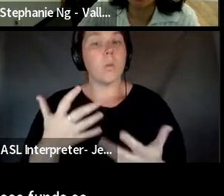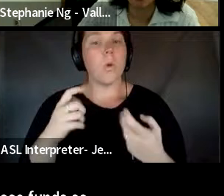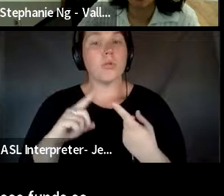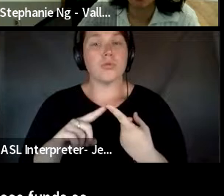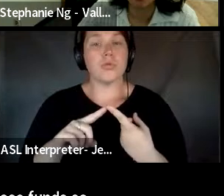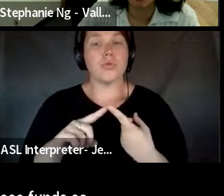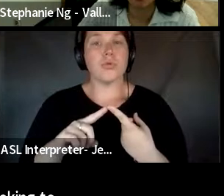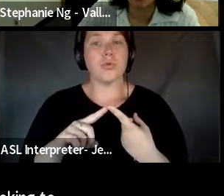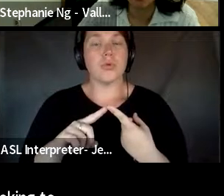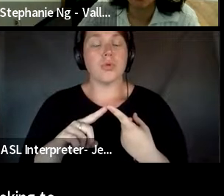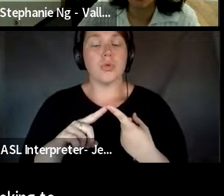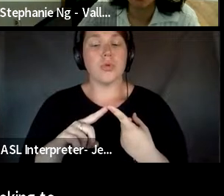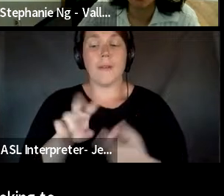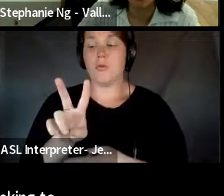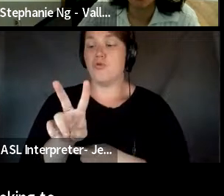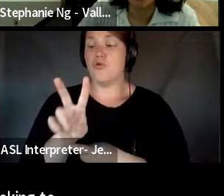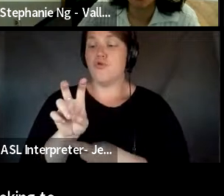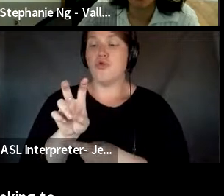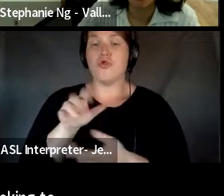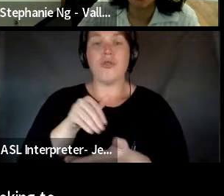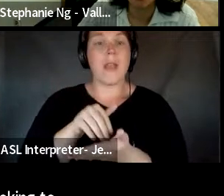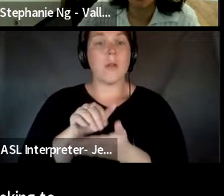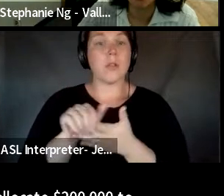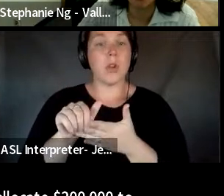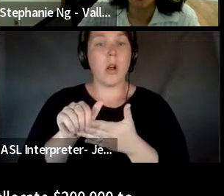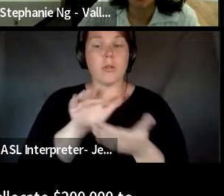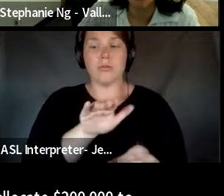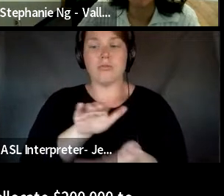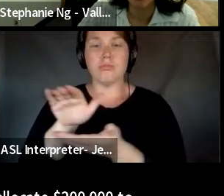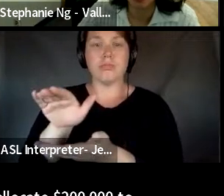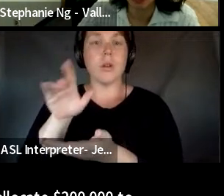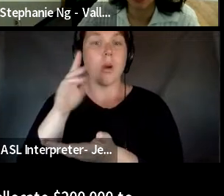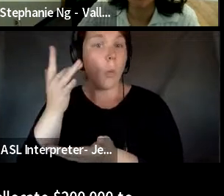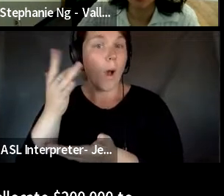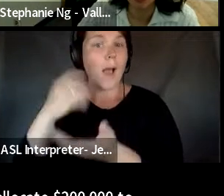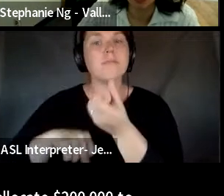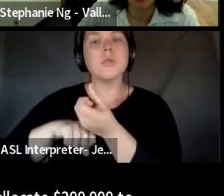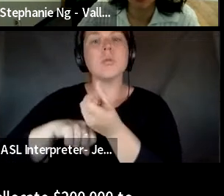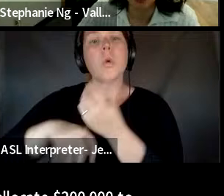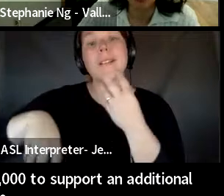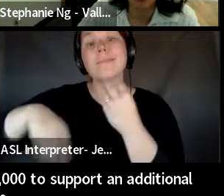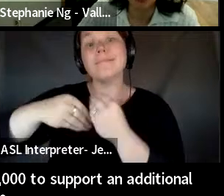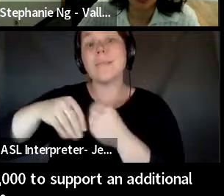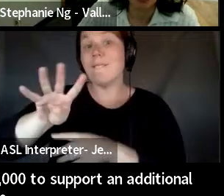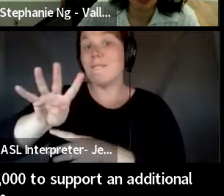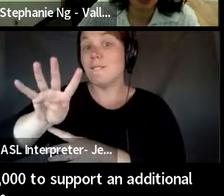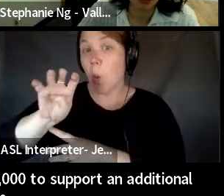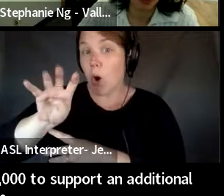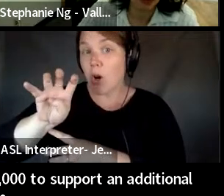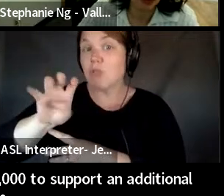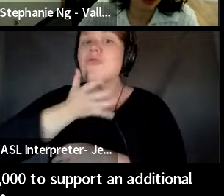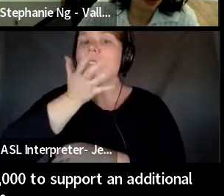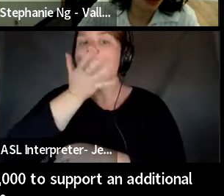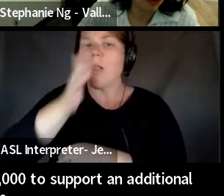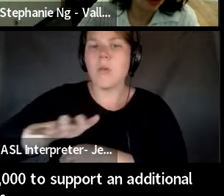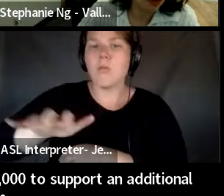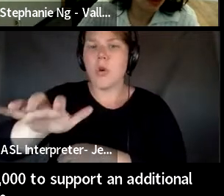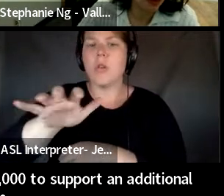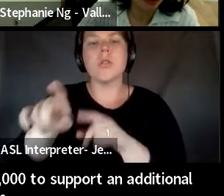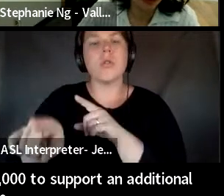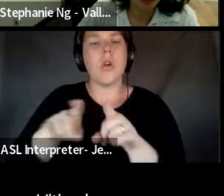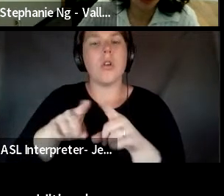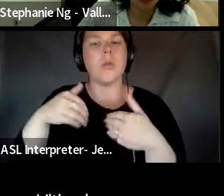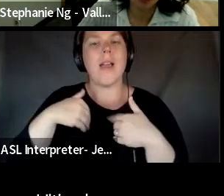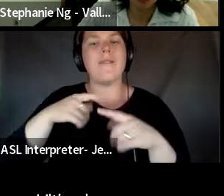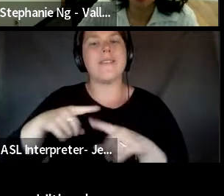reallocate $200,000 to support an additional 400 lawnmowers and to hold those additional lawnmower distribution